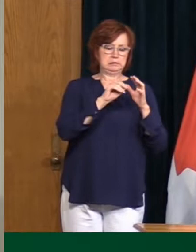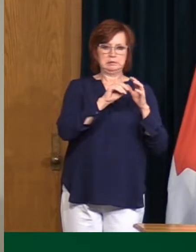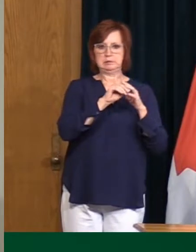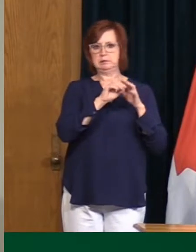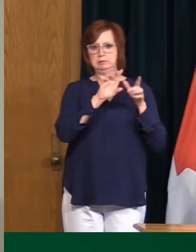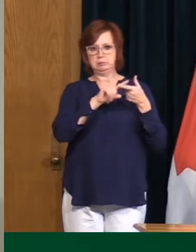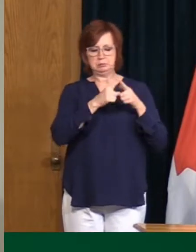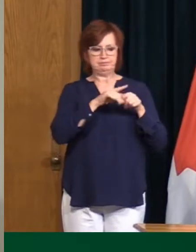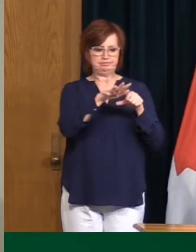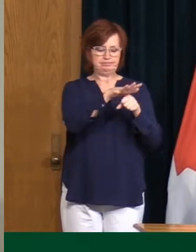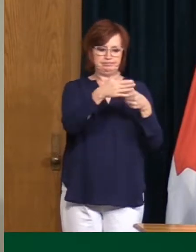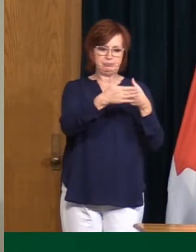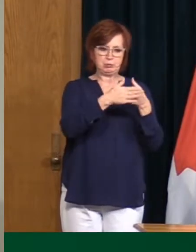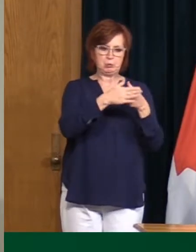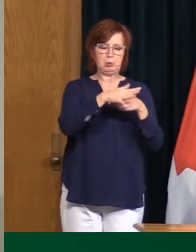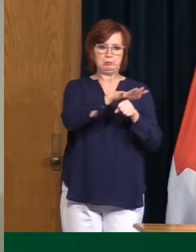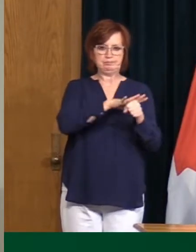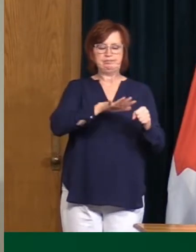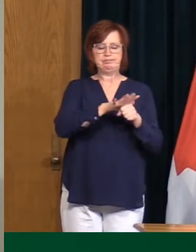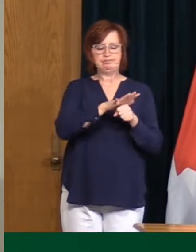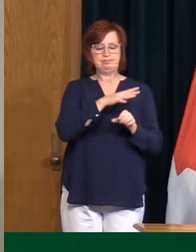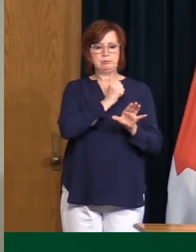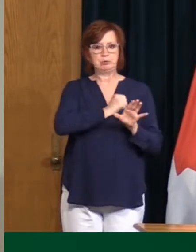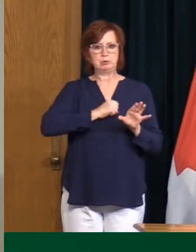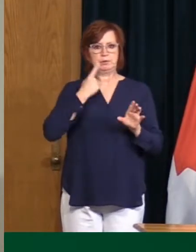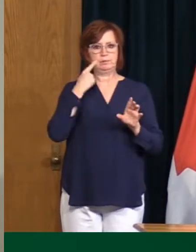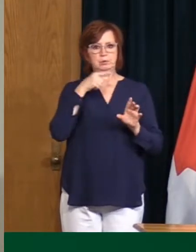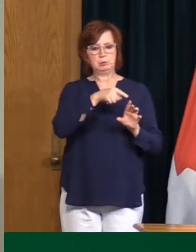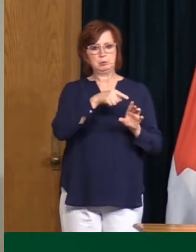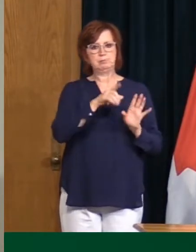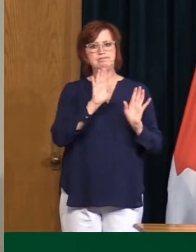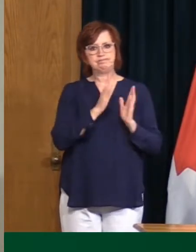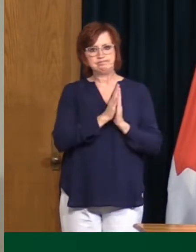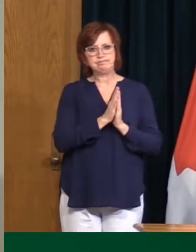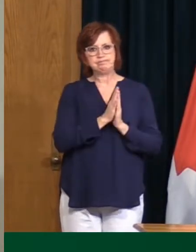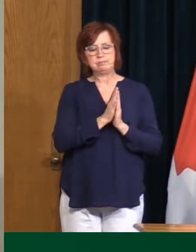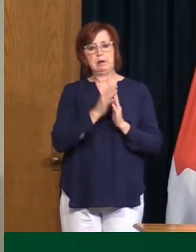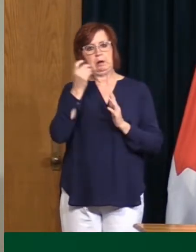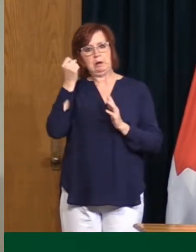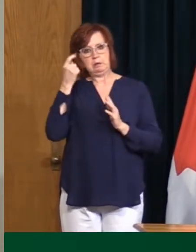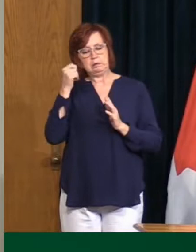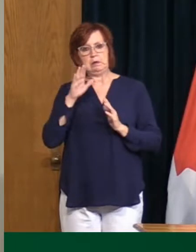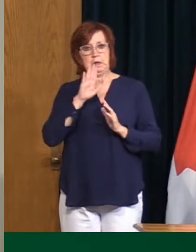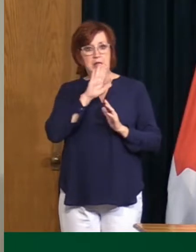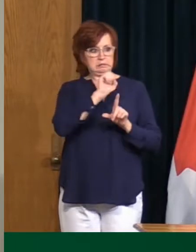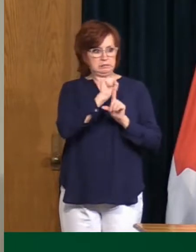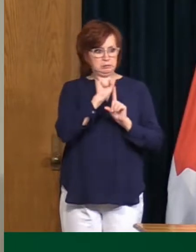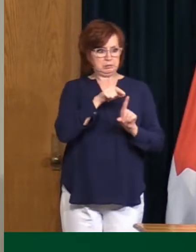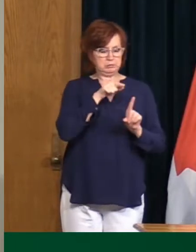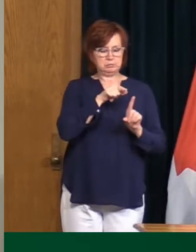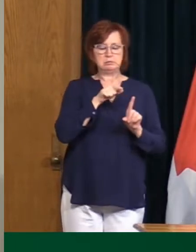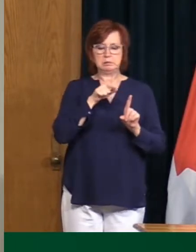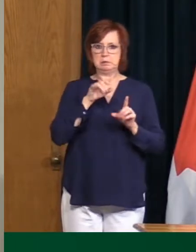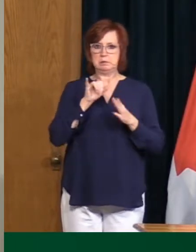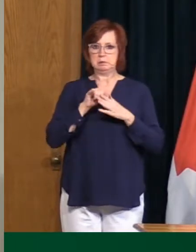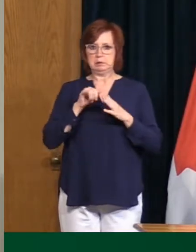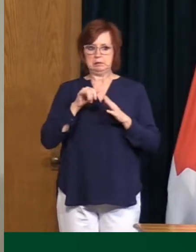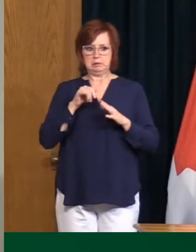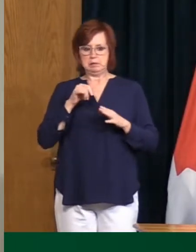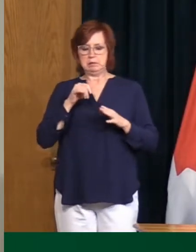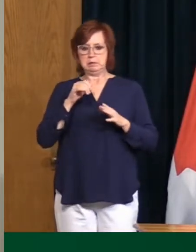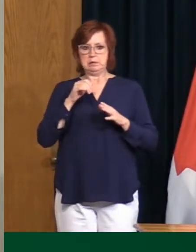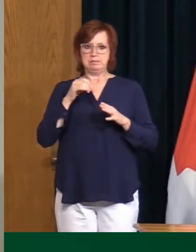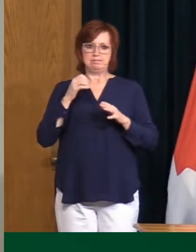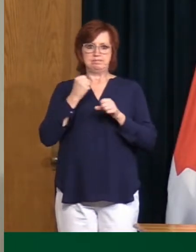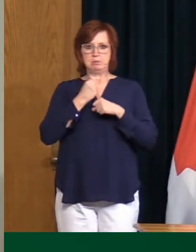died. And this again is a reminder that COVID-19 is very much in Saskatchewan, and while it